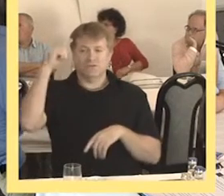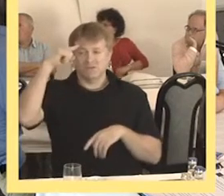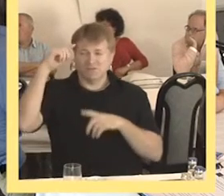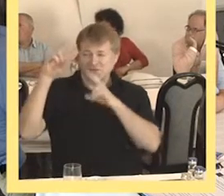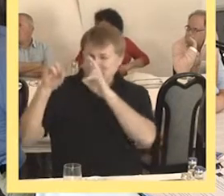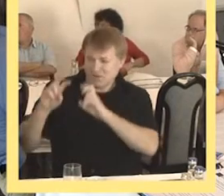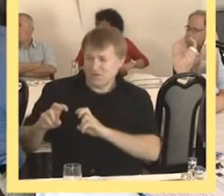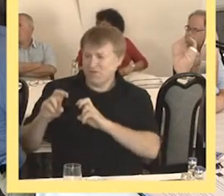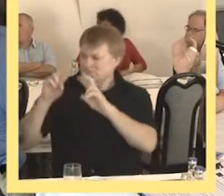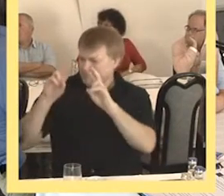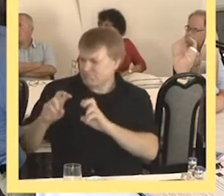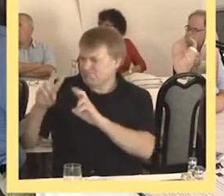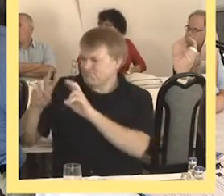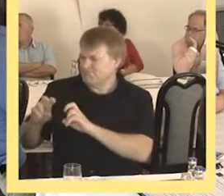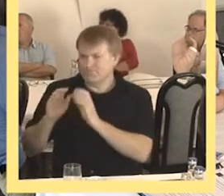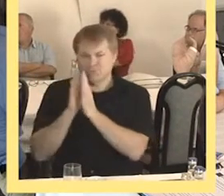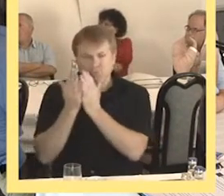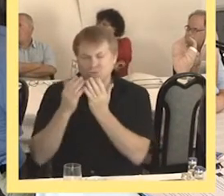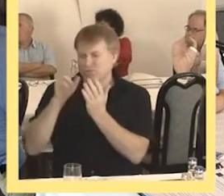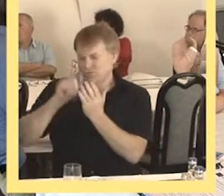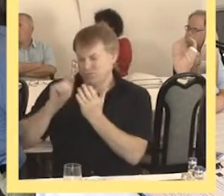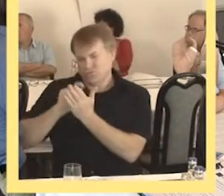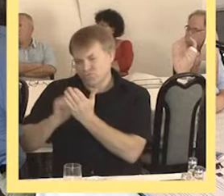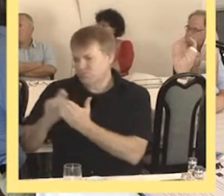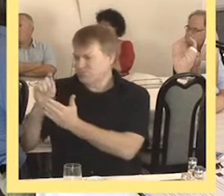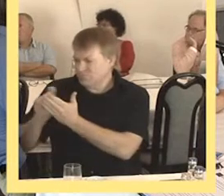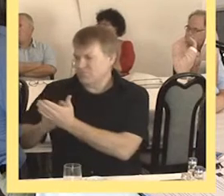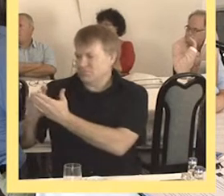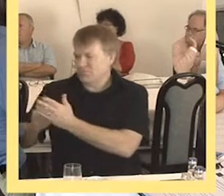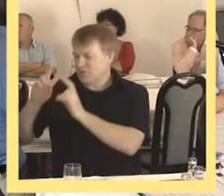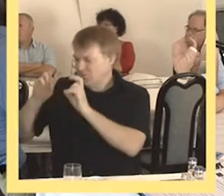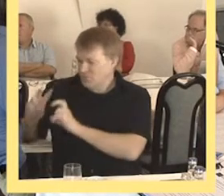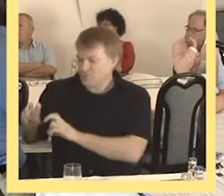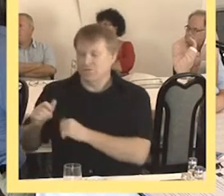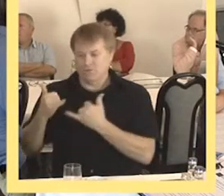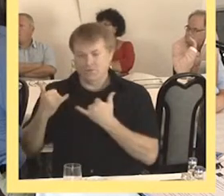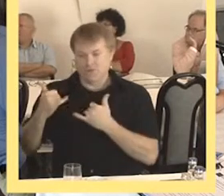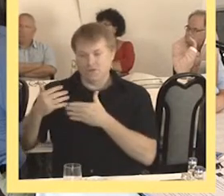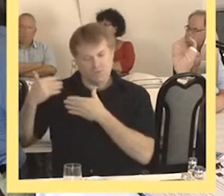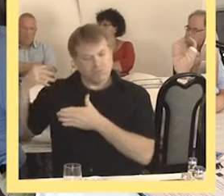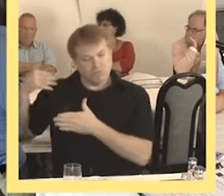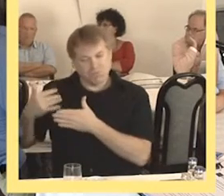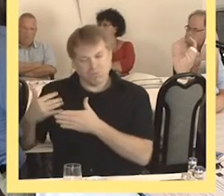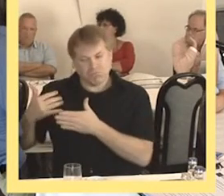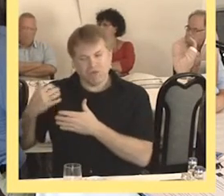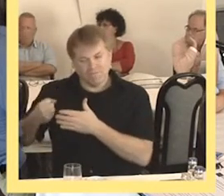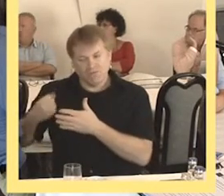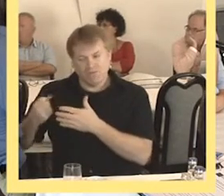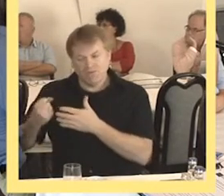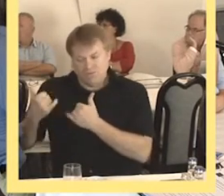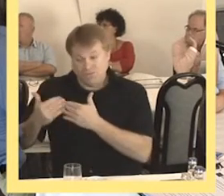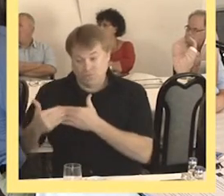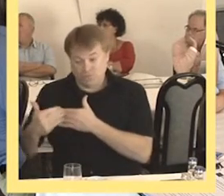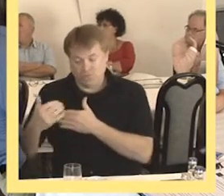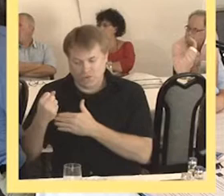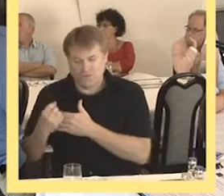the sensory impairment and psychotraumatology actually is on the way. So how do we want to focus in